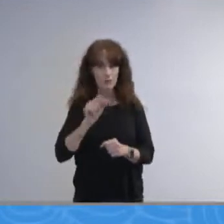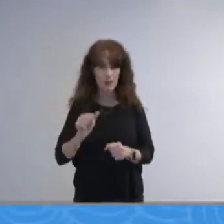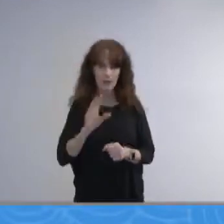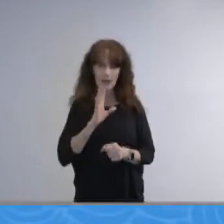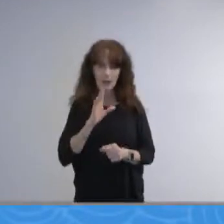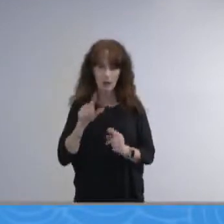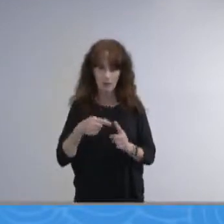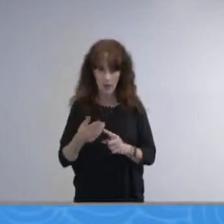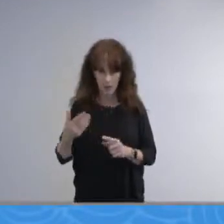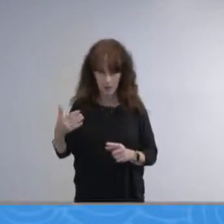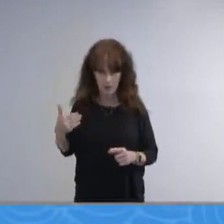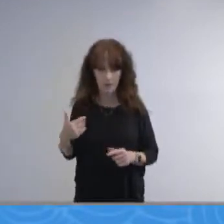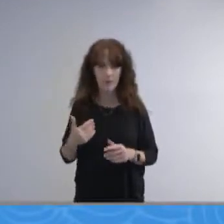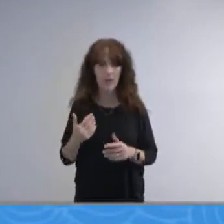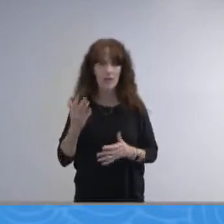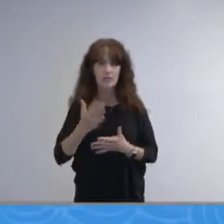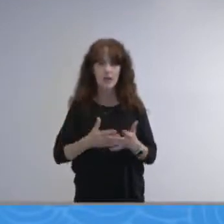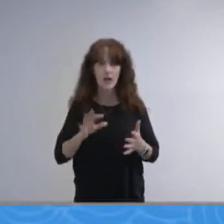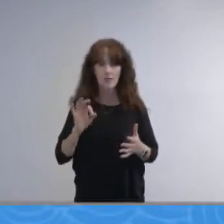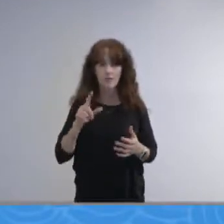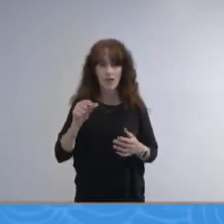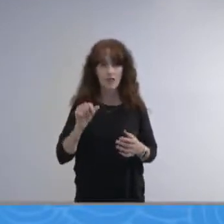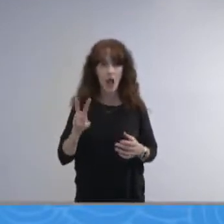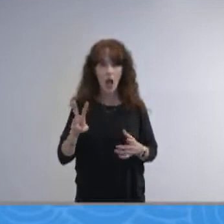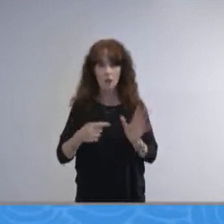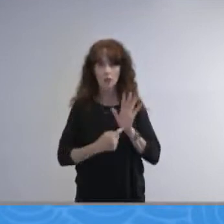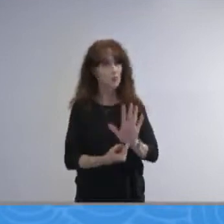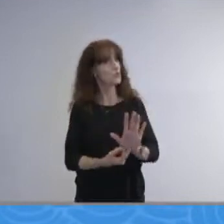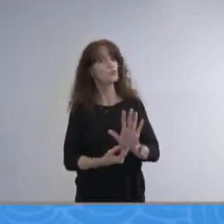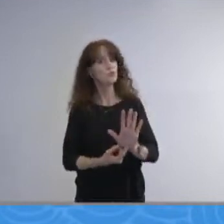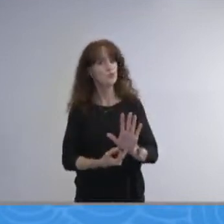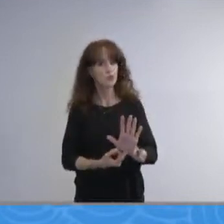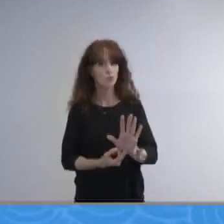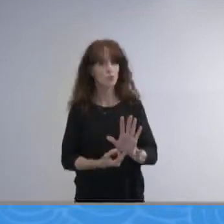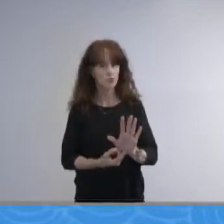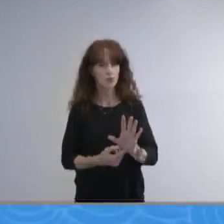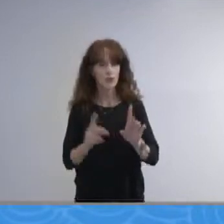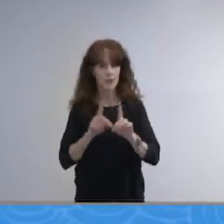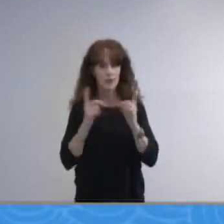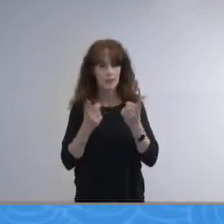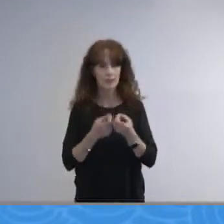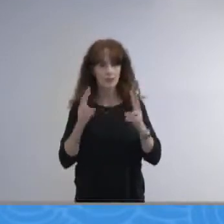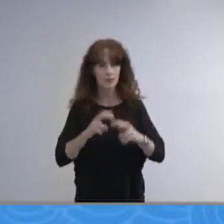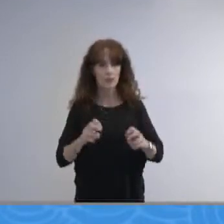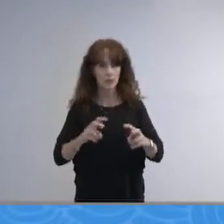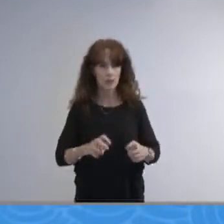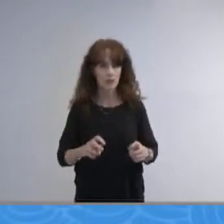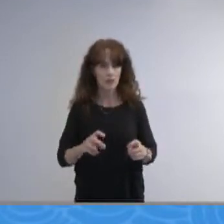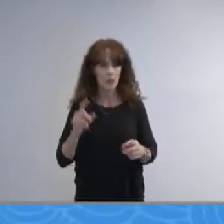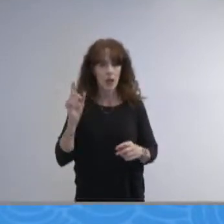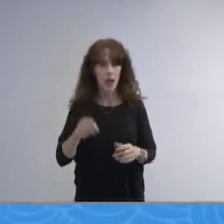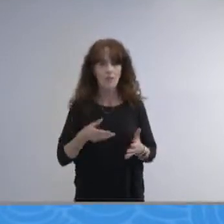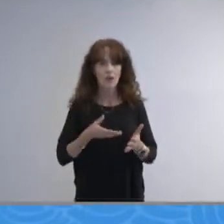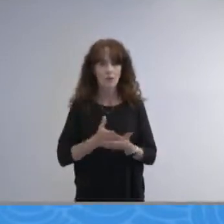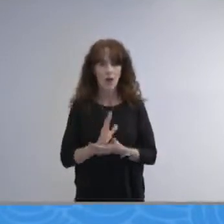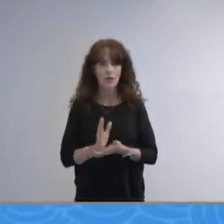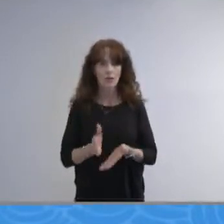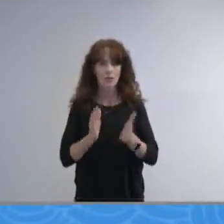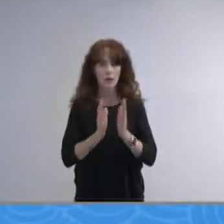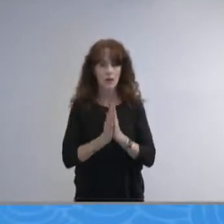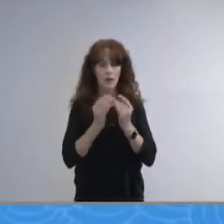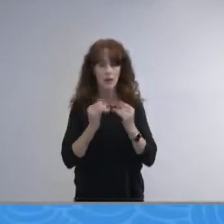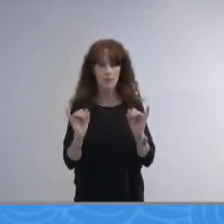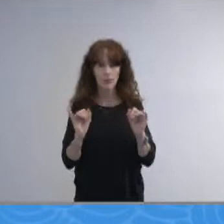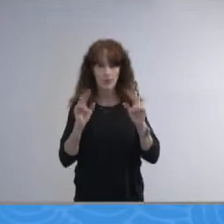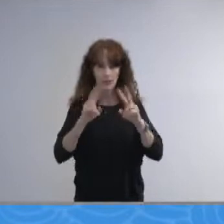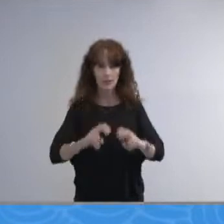talked about. If there's some flaw that you can point to in the district assessment, you have a right to request an